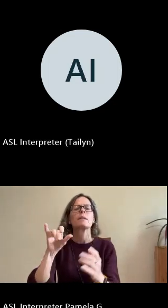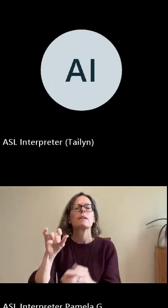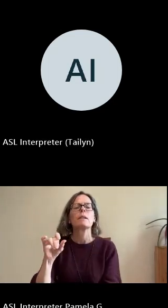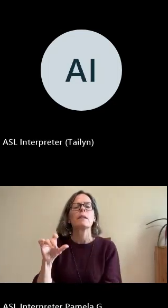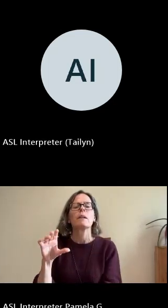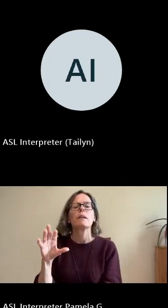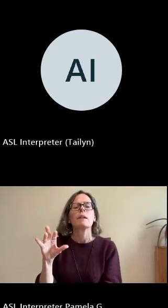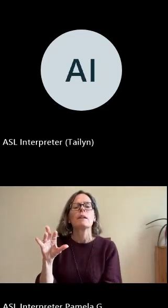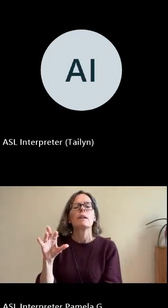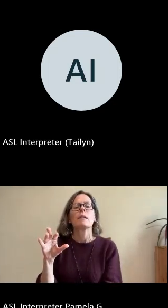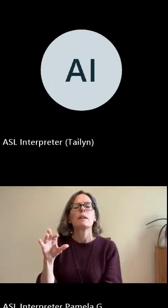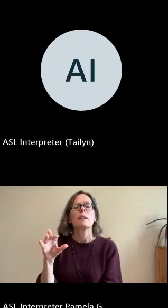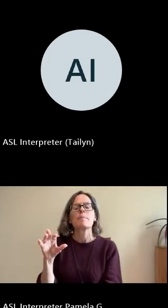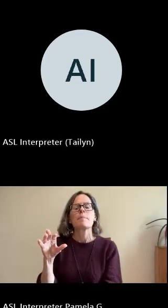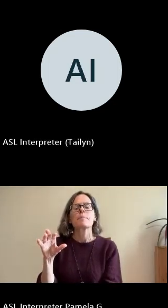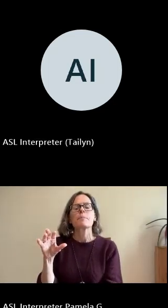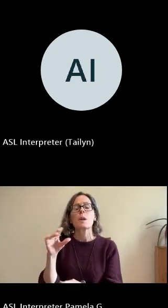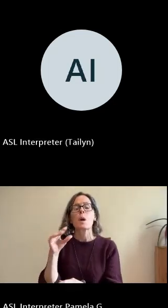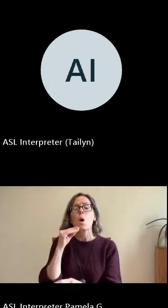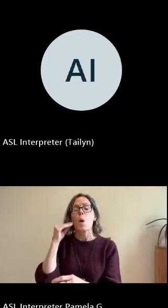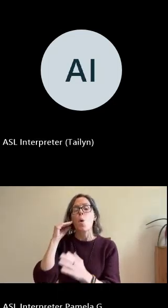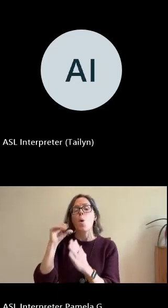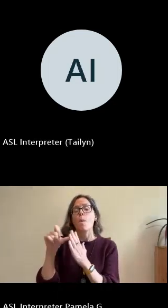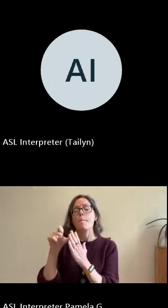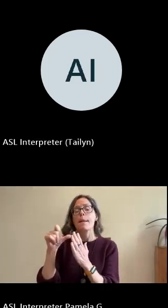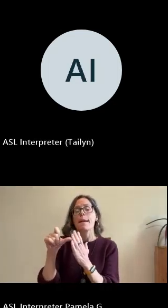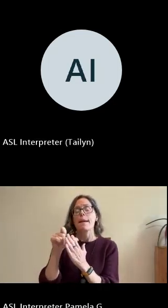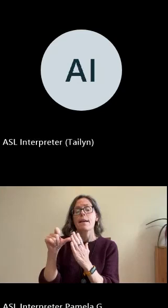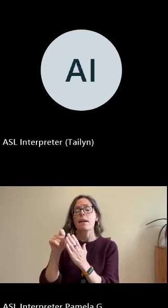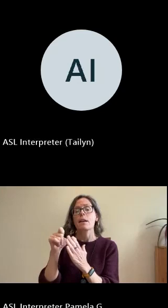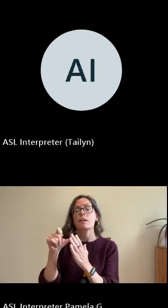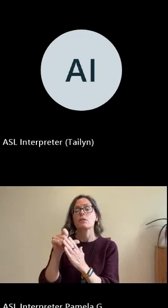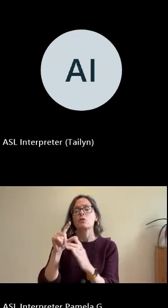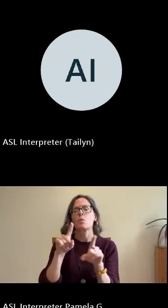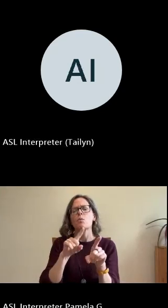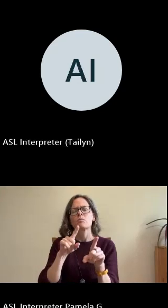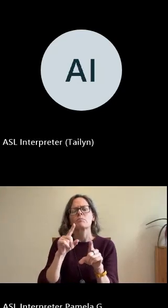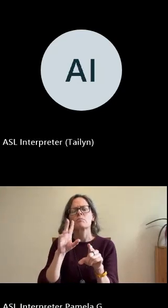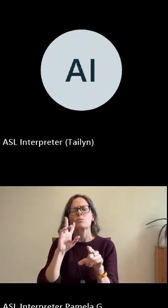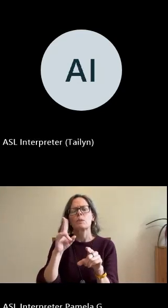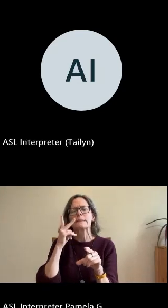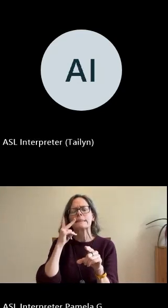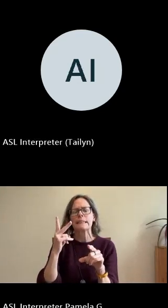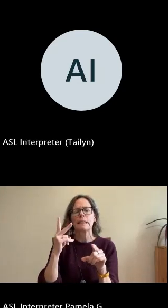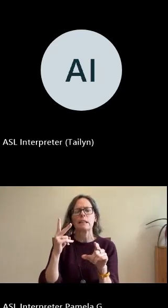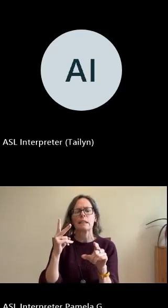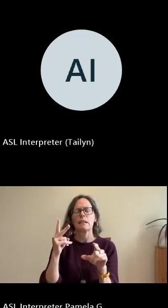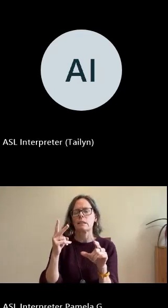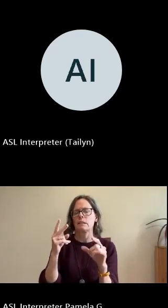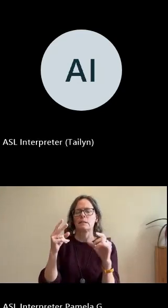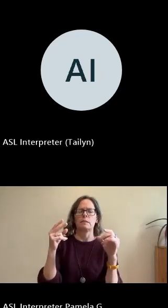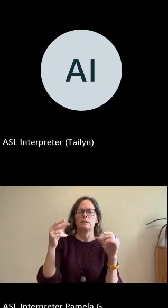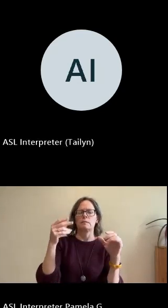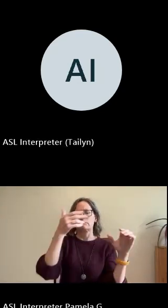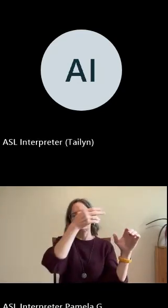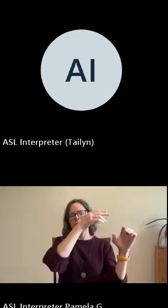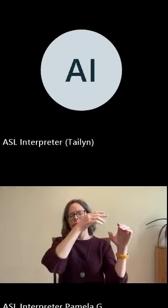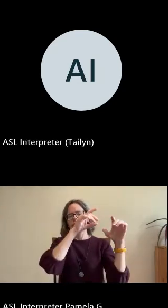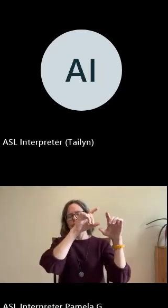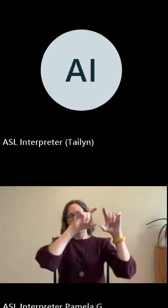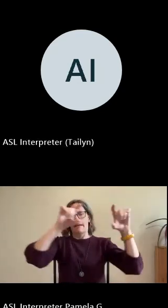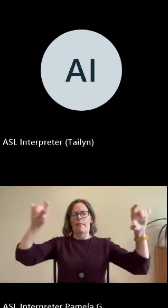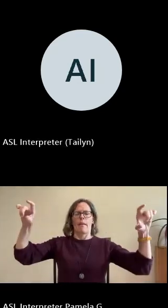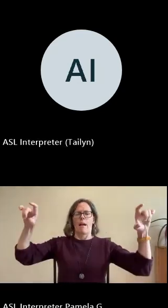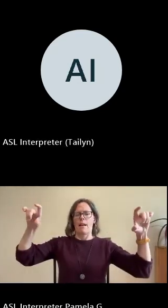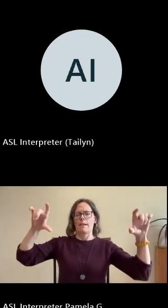And then on the homepage, we have some good reasons. Like you'll always see like headlines on the homepage, and it's great to just read the highlights here.